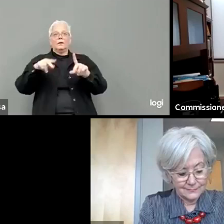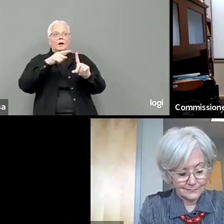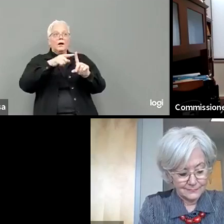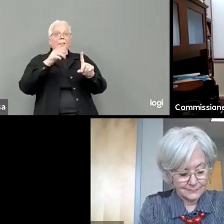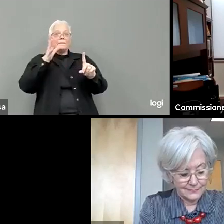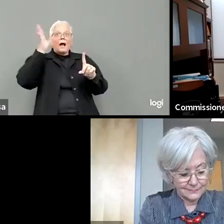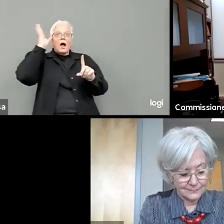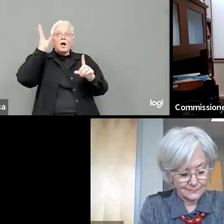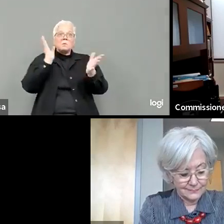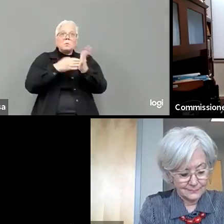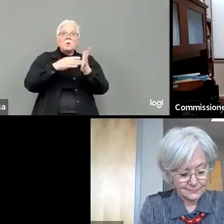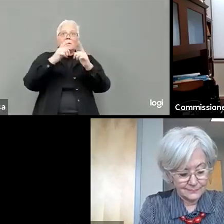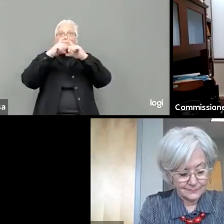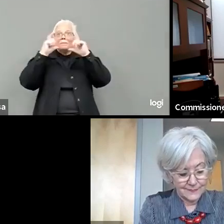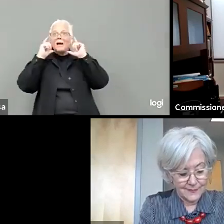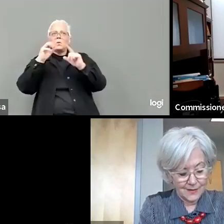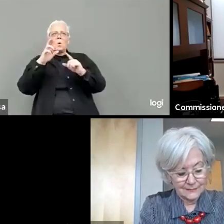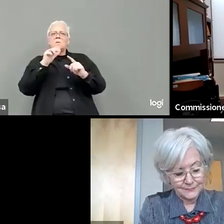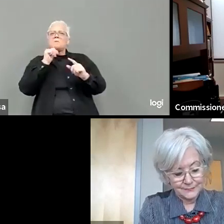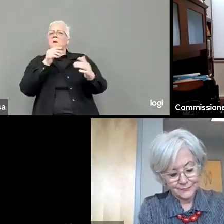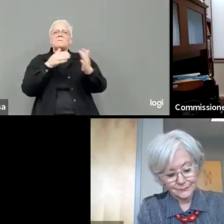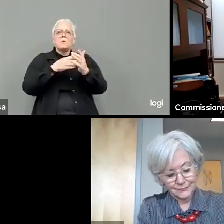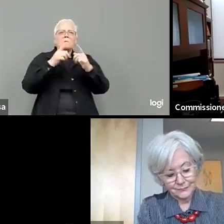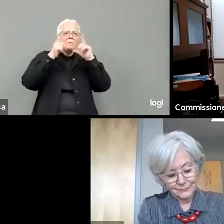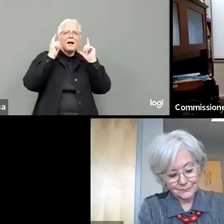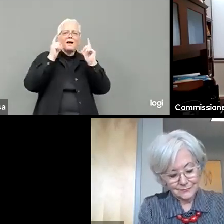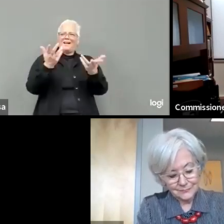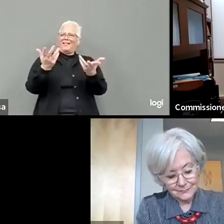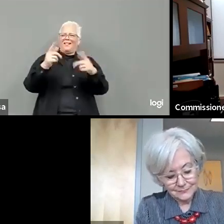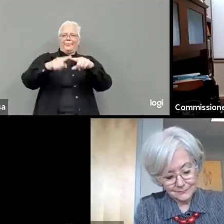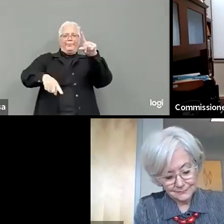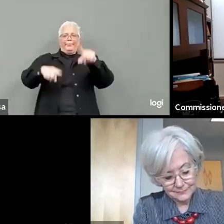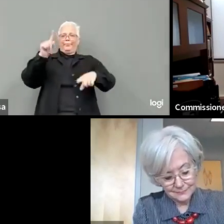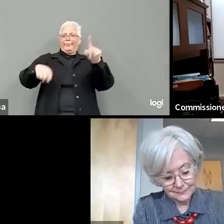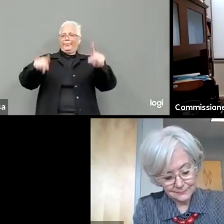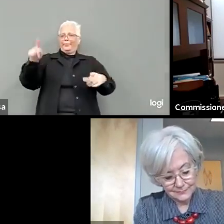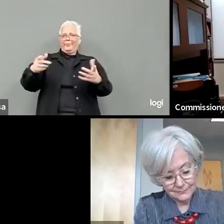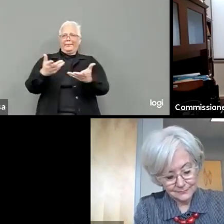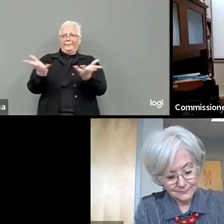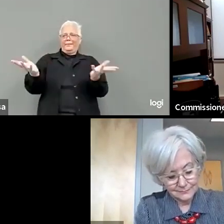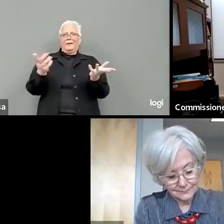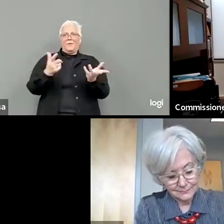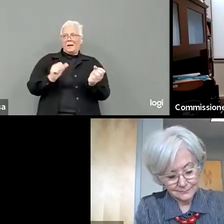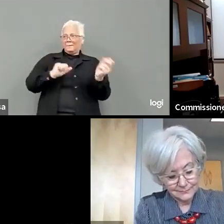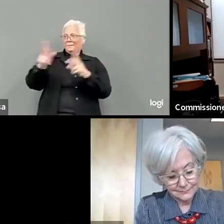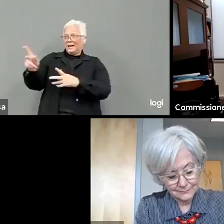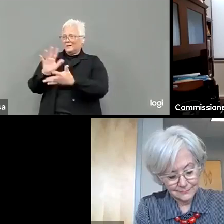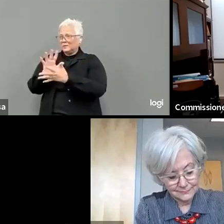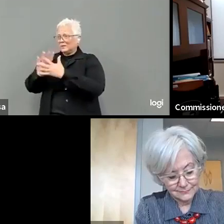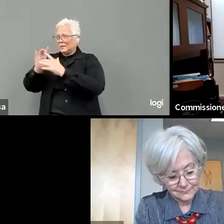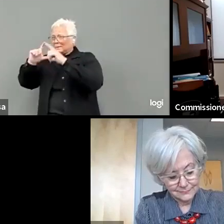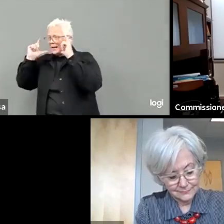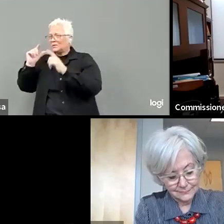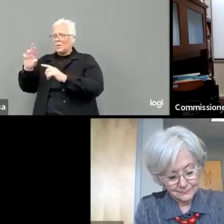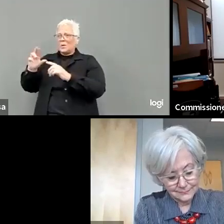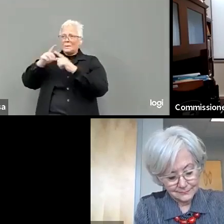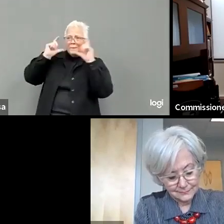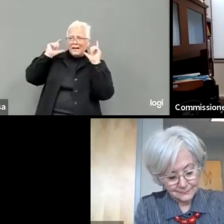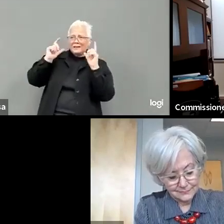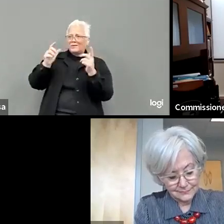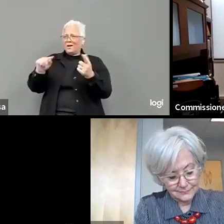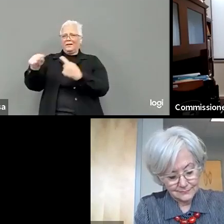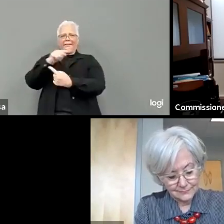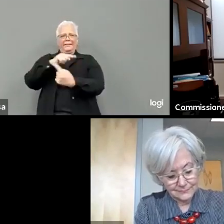Schools, people who've worked on campaigns to pass bond issues. They're the kind of parents who would